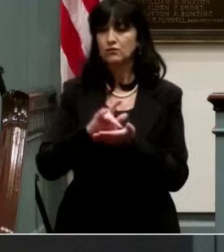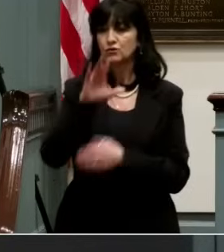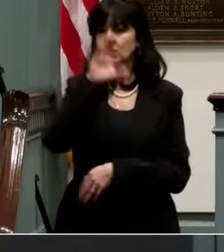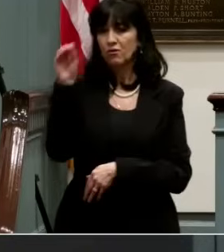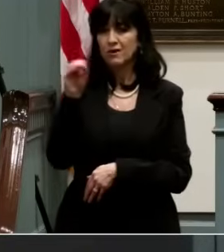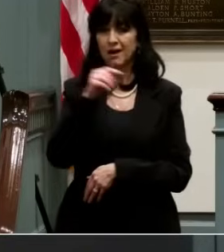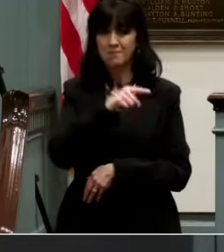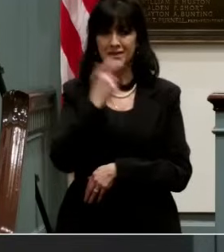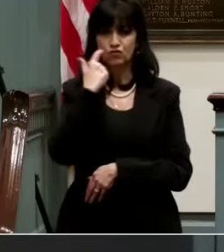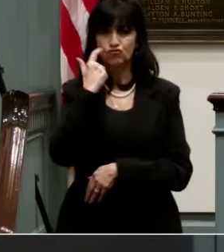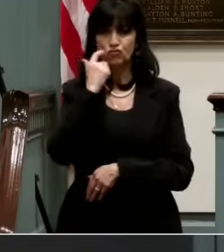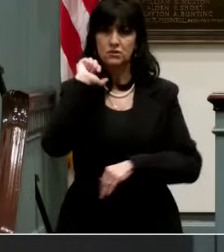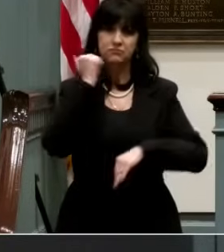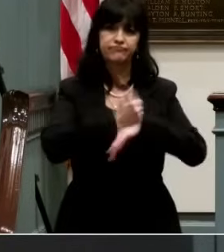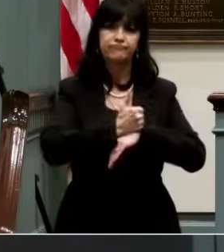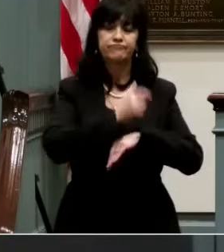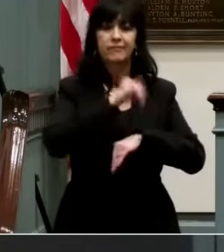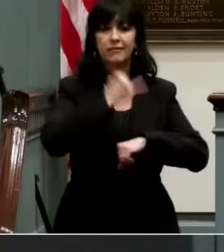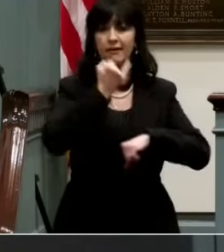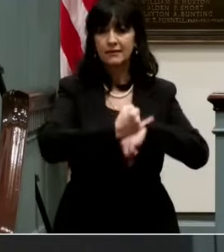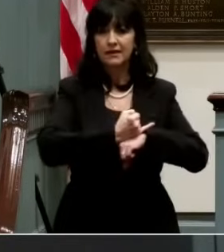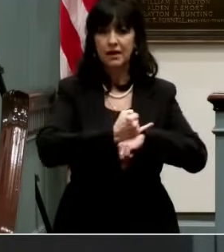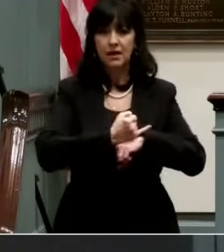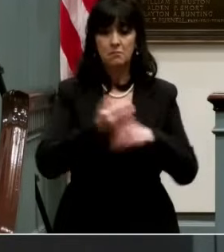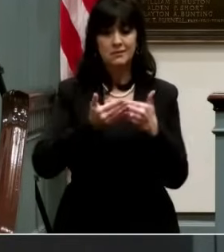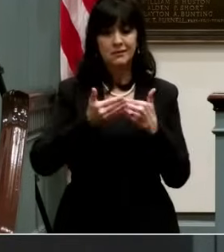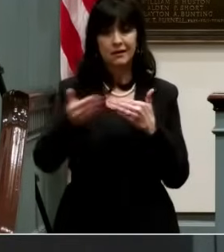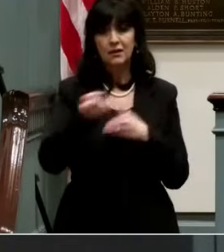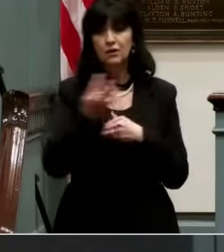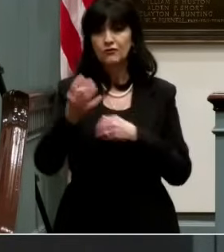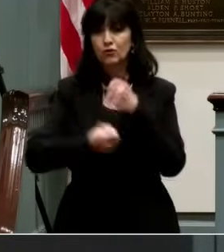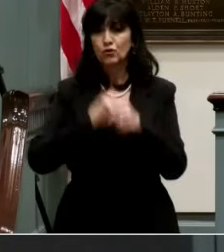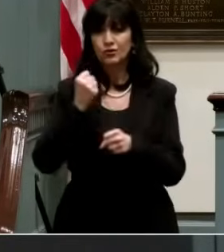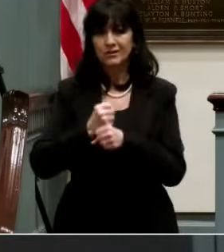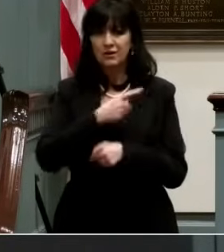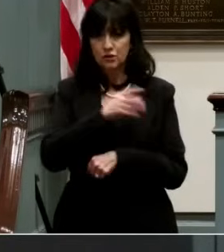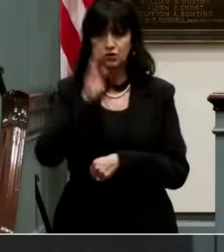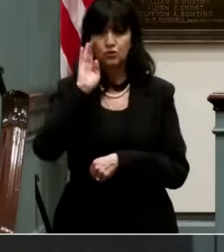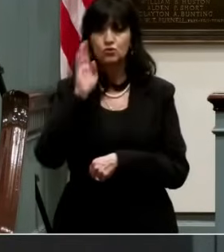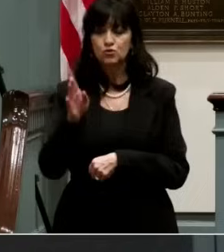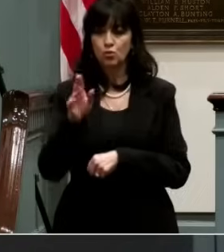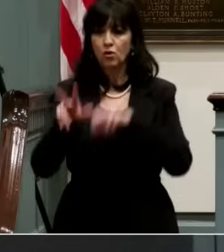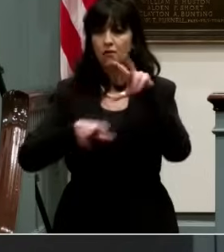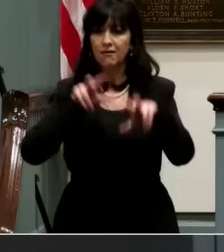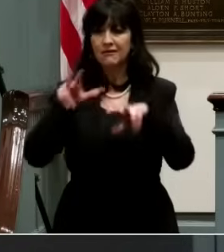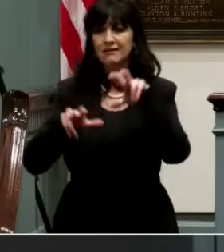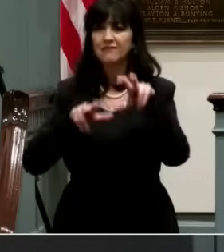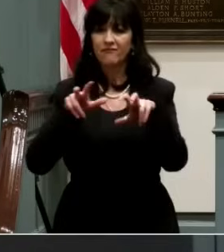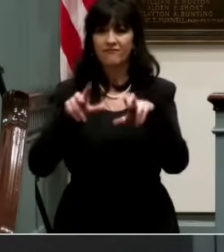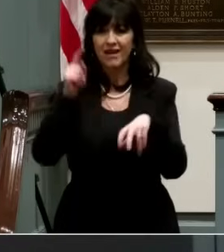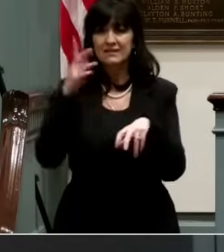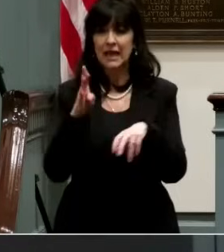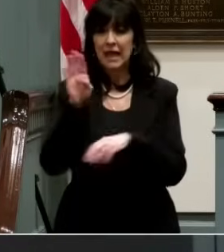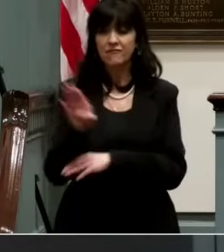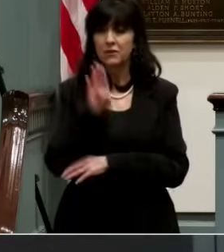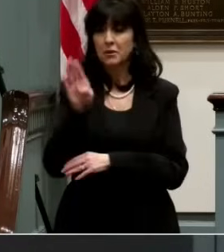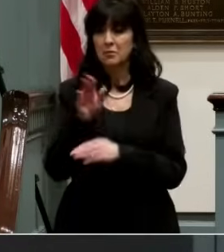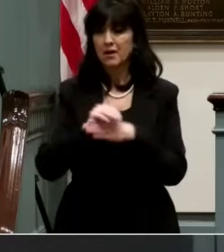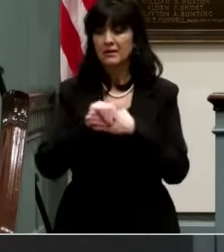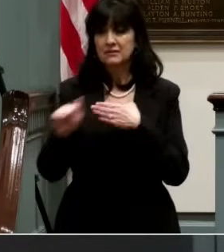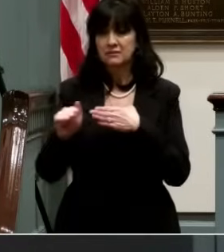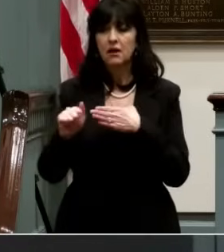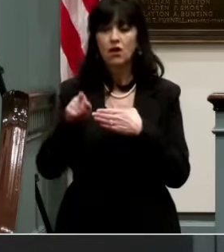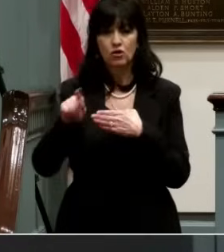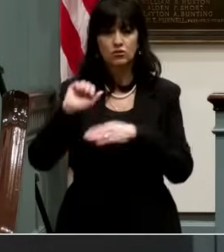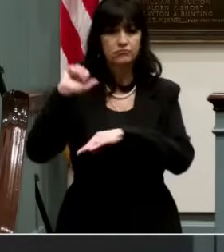recently. Over the next several years, the company will invest more than $500 million at the site, creating hundreds of good-paying